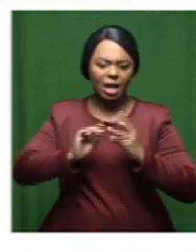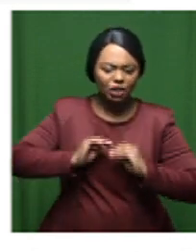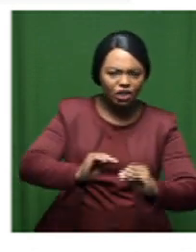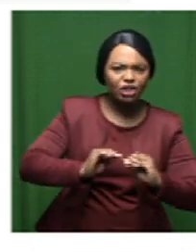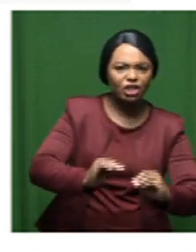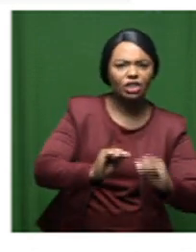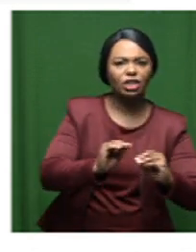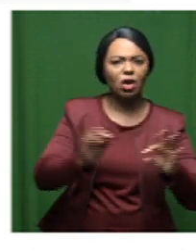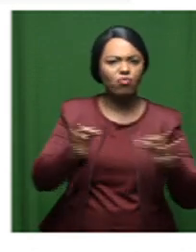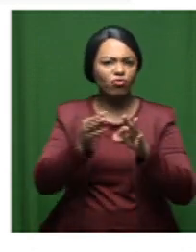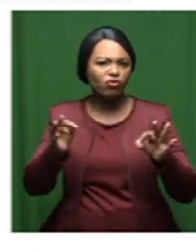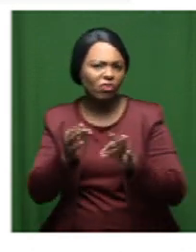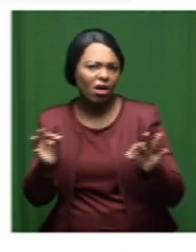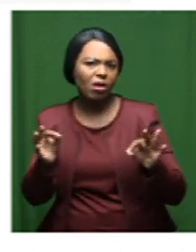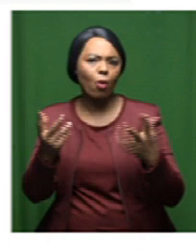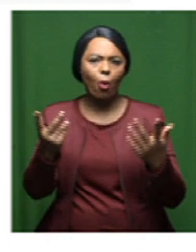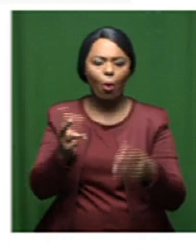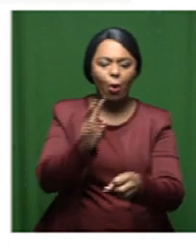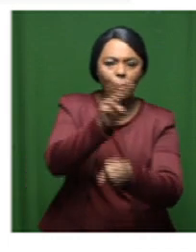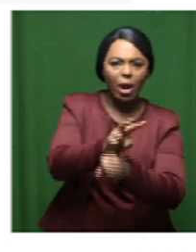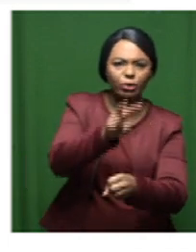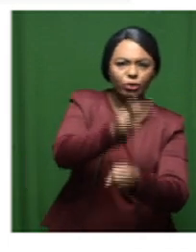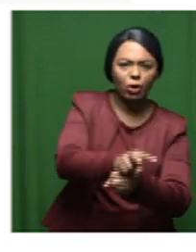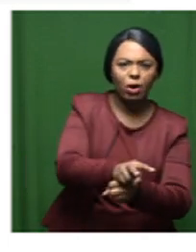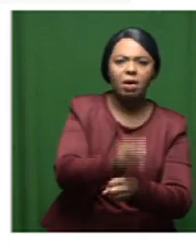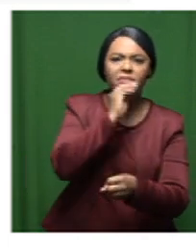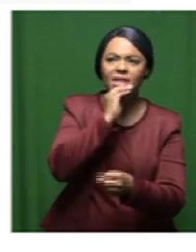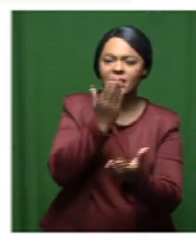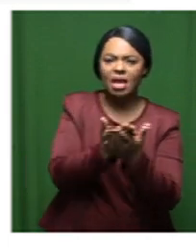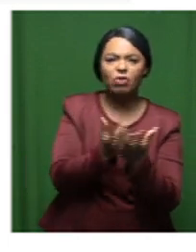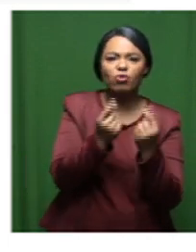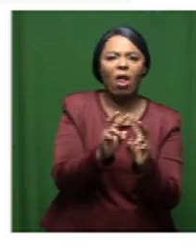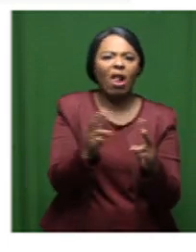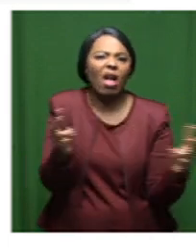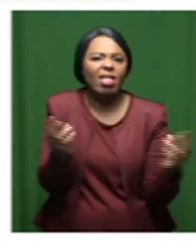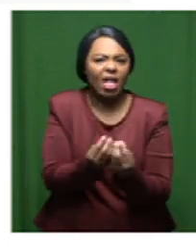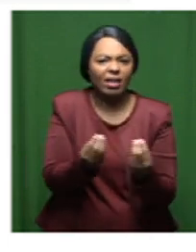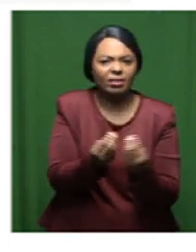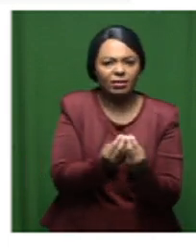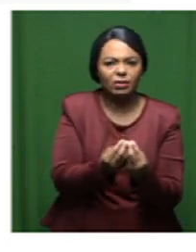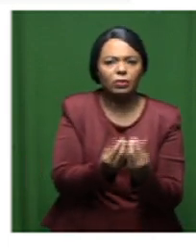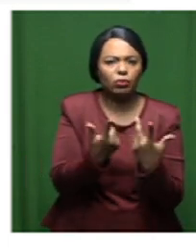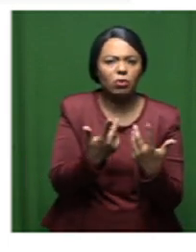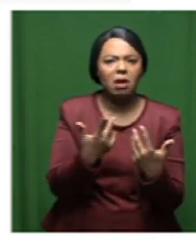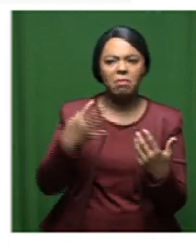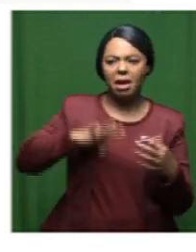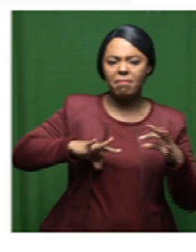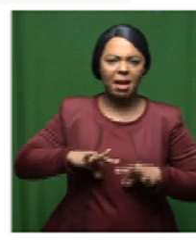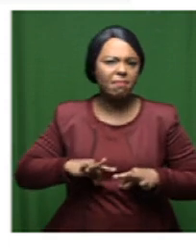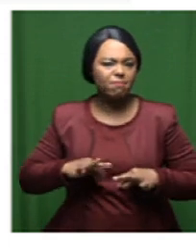mentoring and finding ways to generate income from things that I think